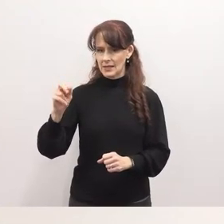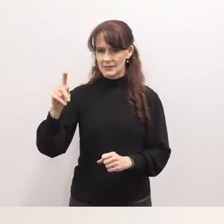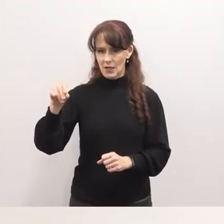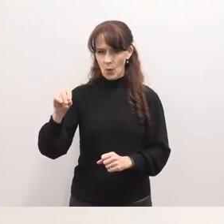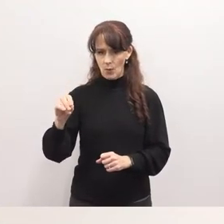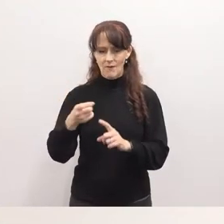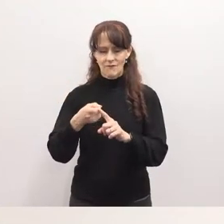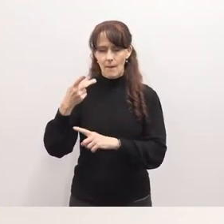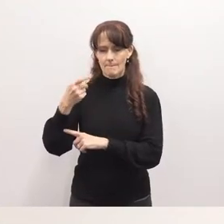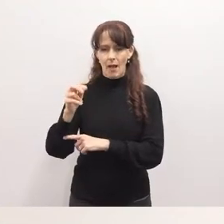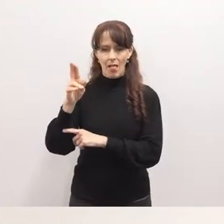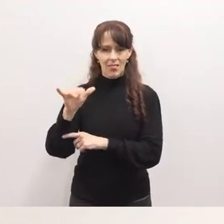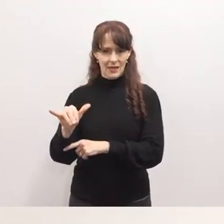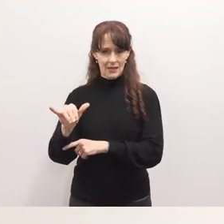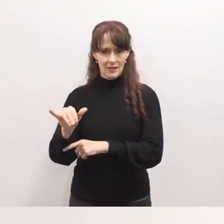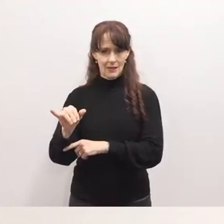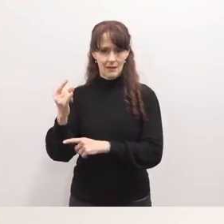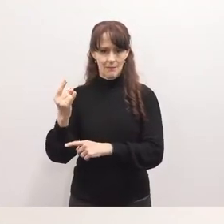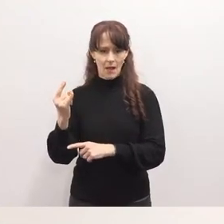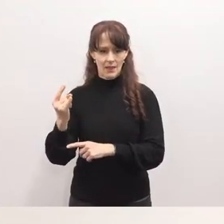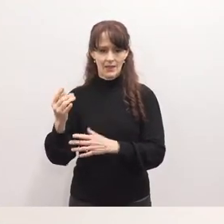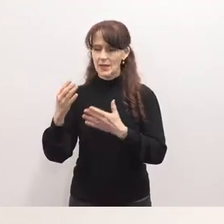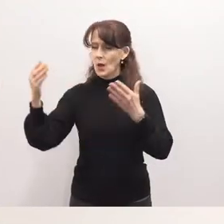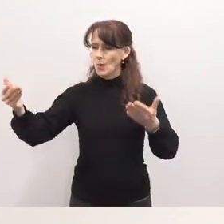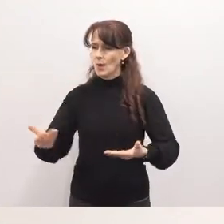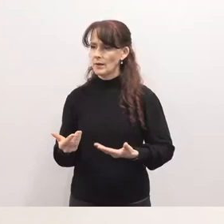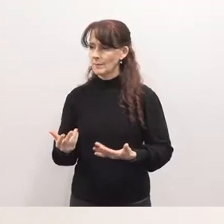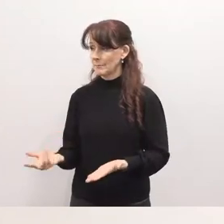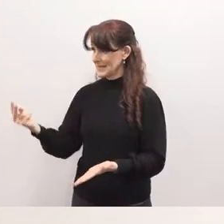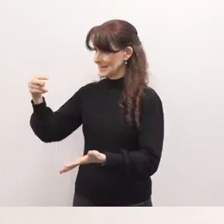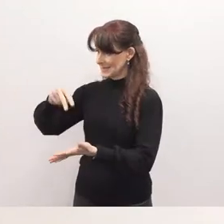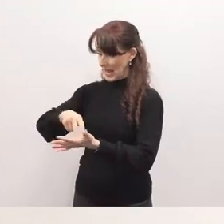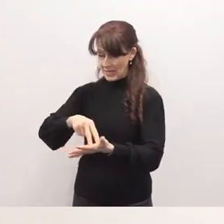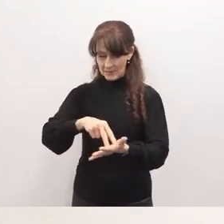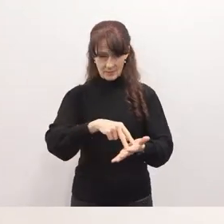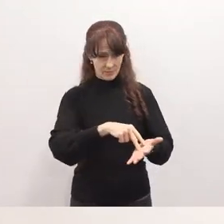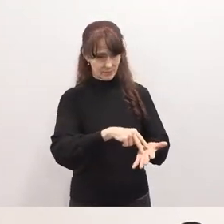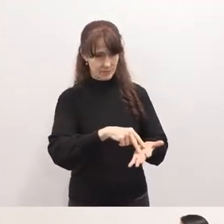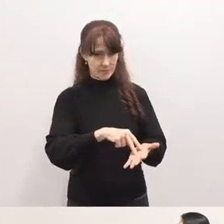Poly. Welcome, Celeste. Please stand.